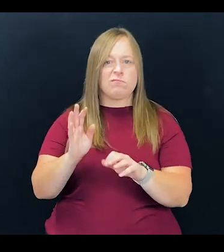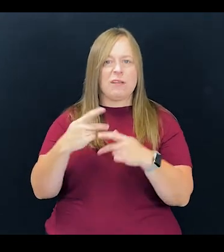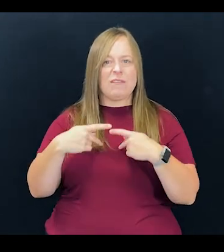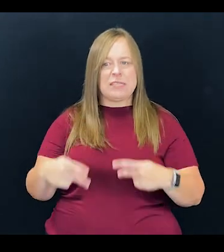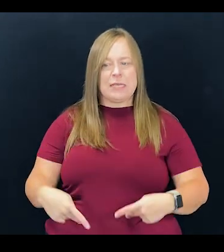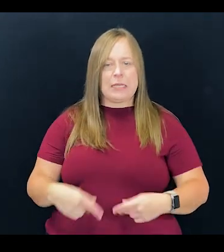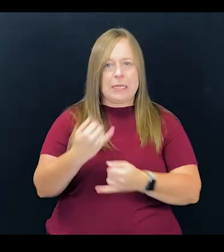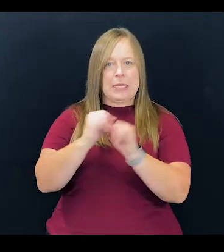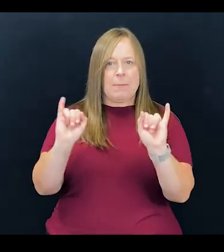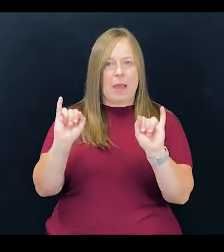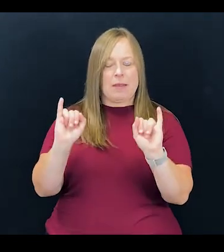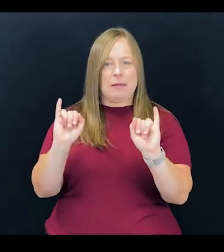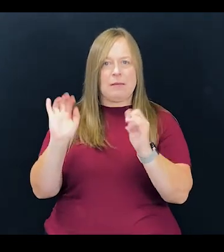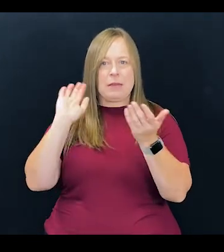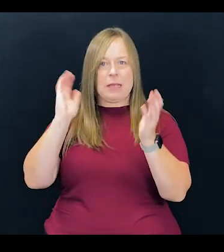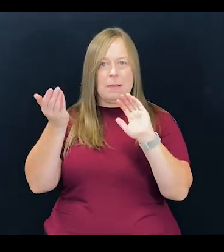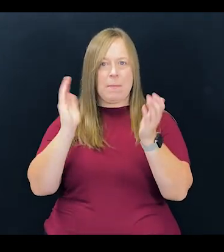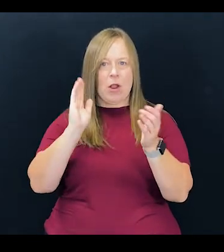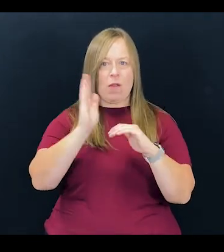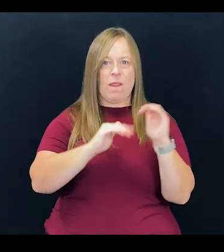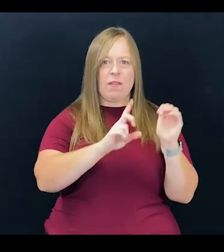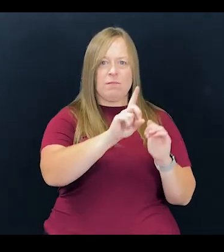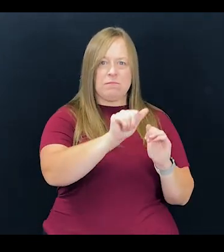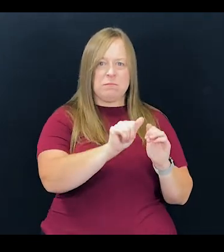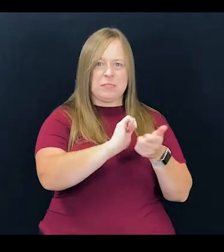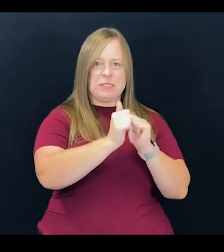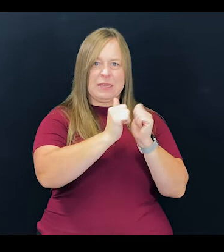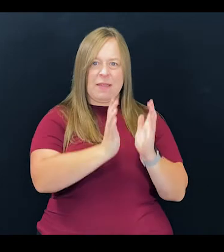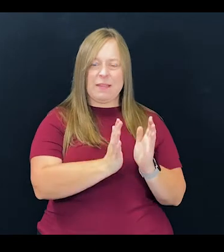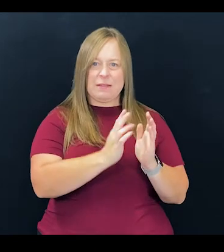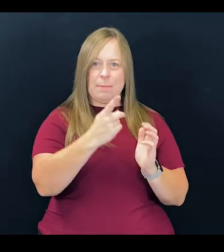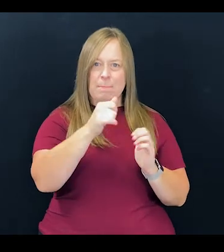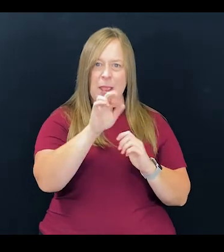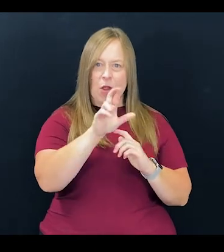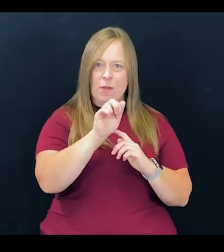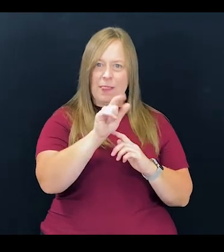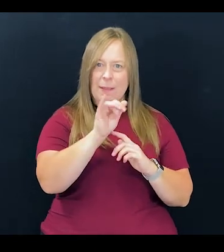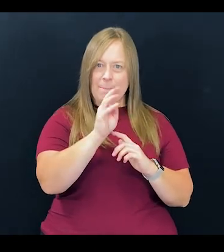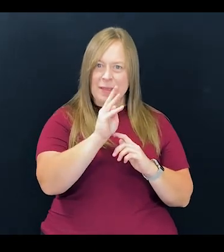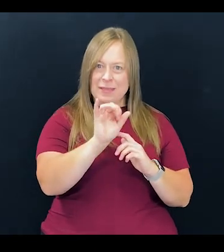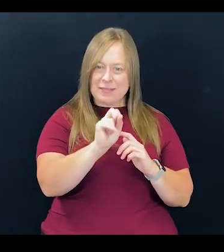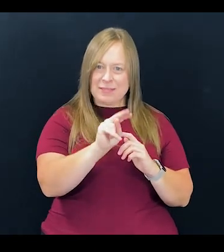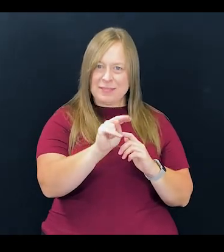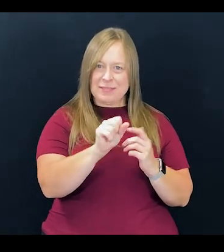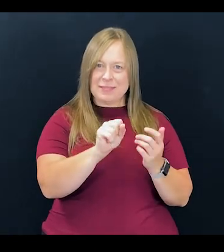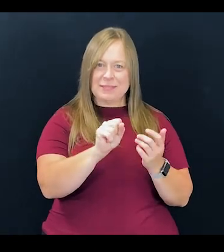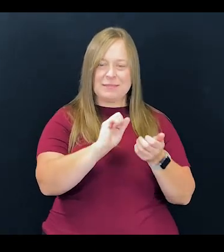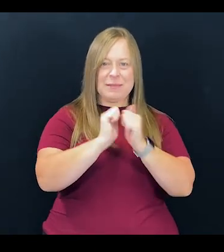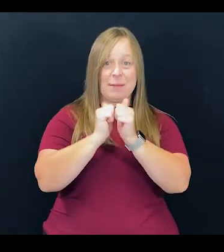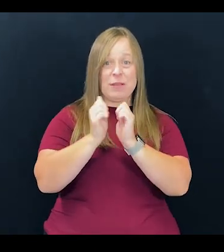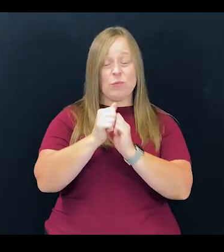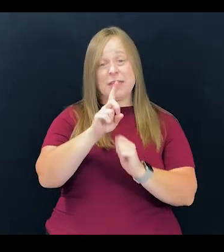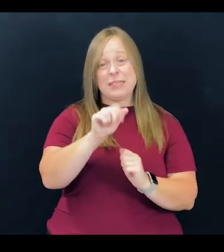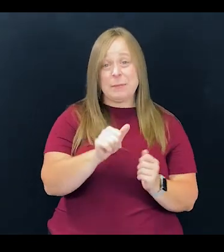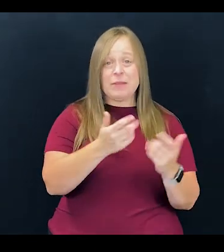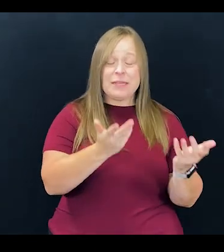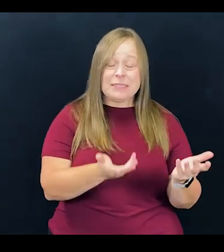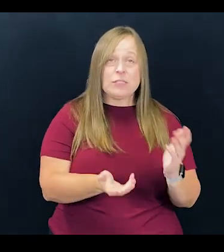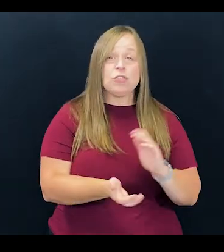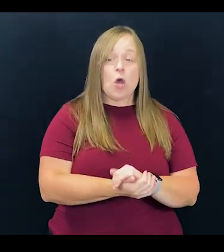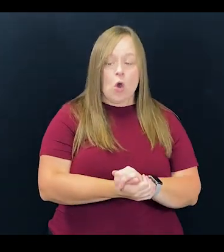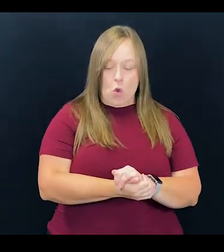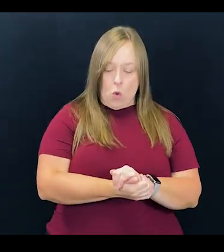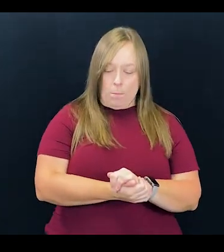things basically more physically independent, more often than not, than some of the Paralympians or some of the Olympians